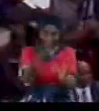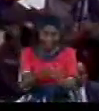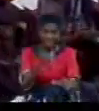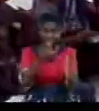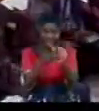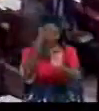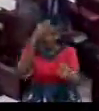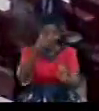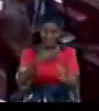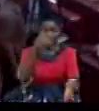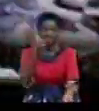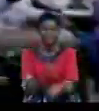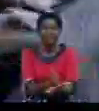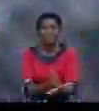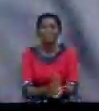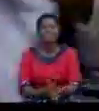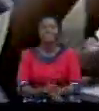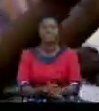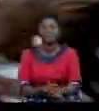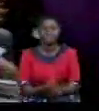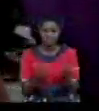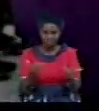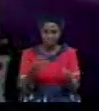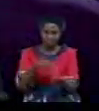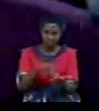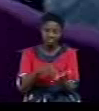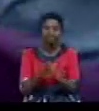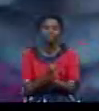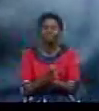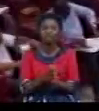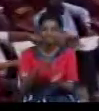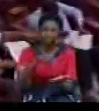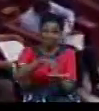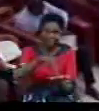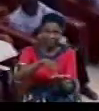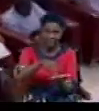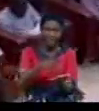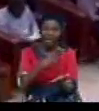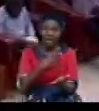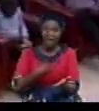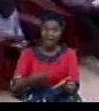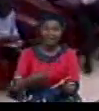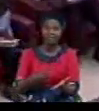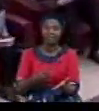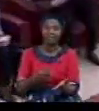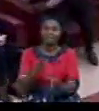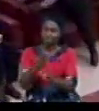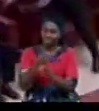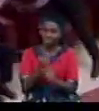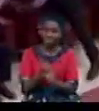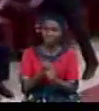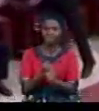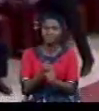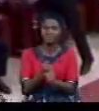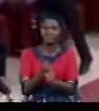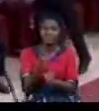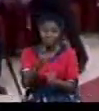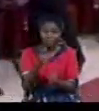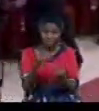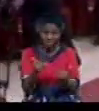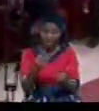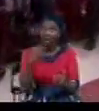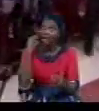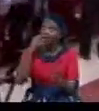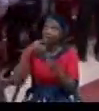Jesus name right so up right so up and confront your freedom right so up and tell the